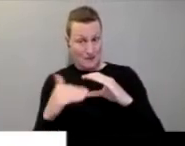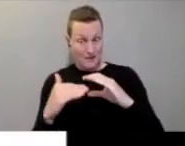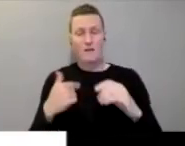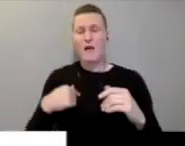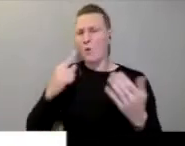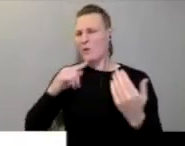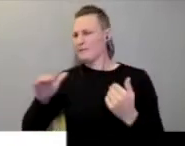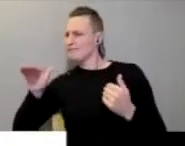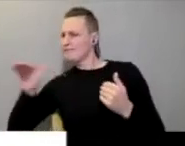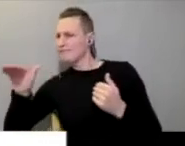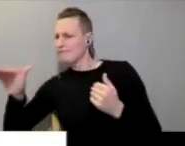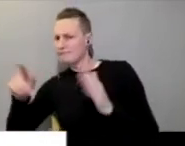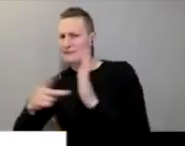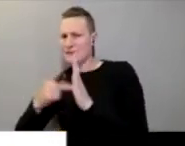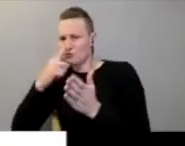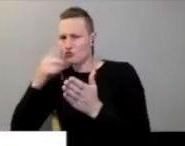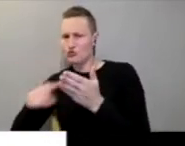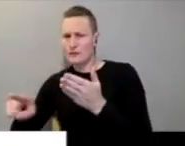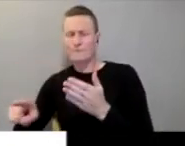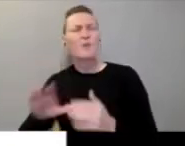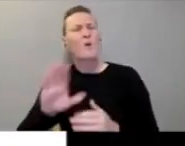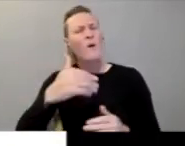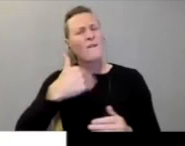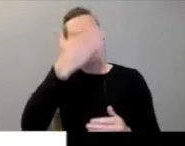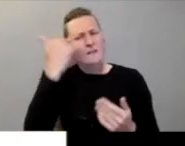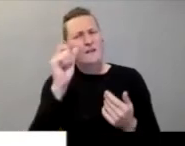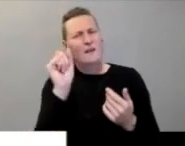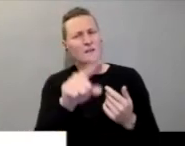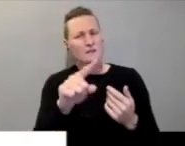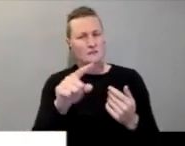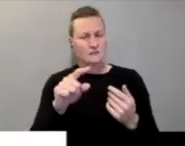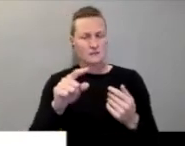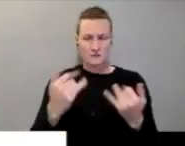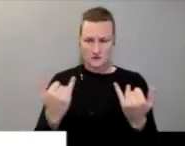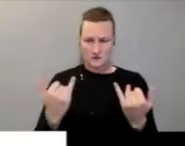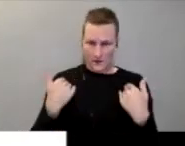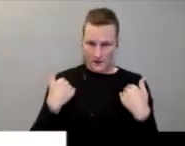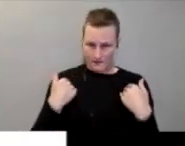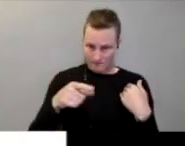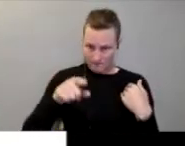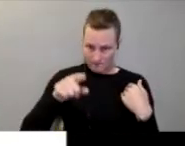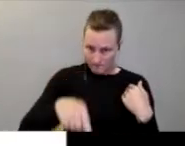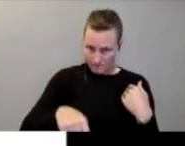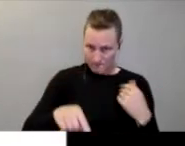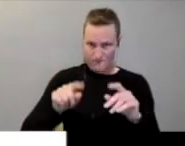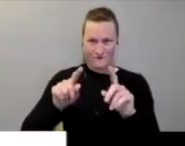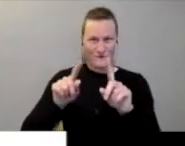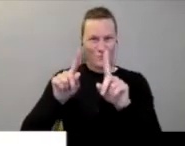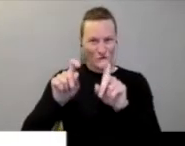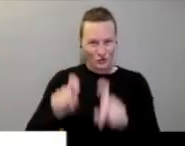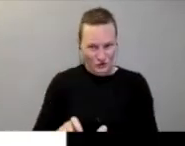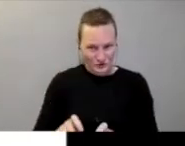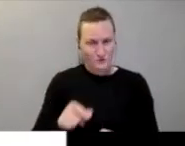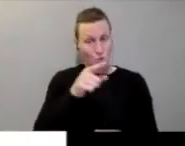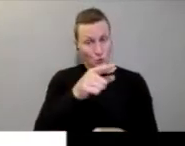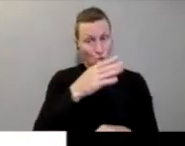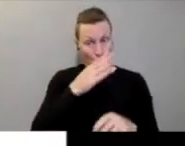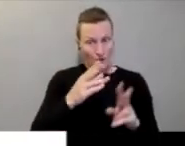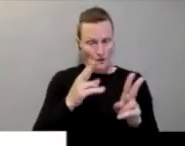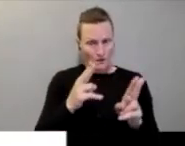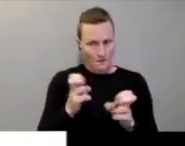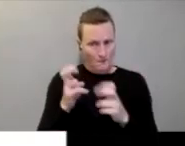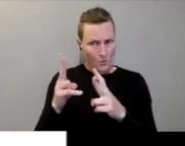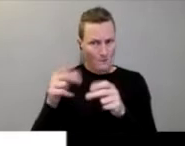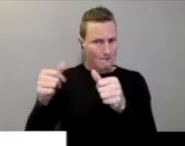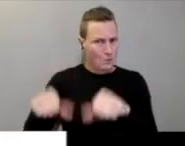Actually, that's a question. Are we posting all of these? I mean, there might be more than just the one person who's asking the question, wanting to know